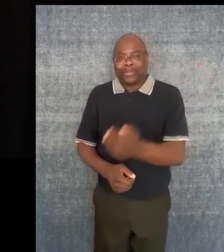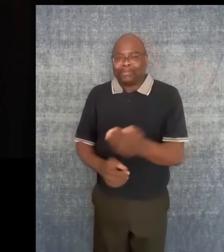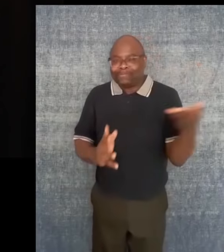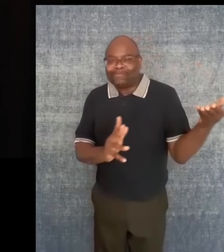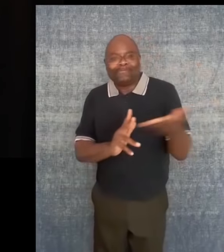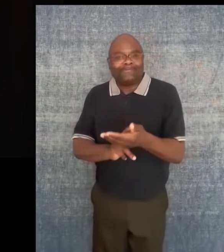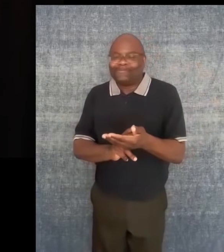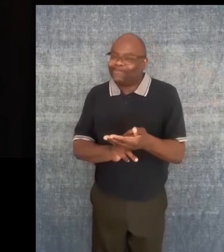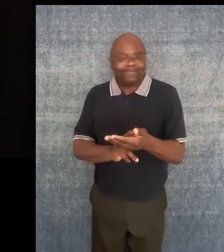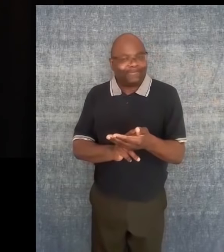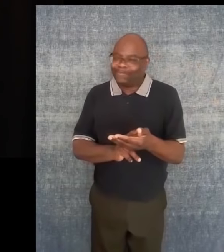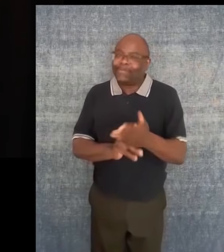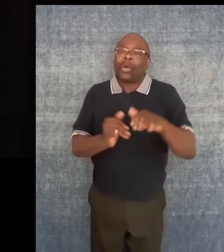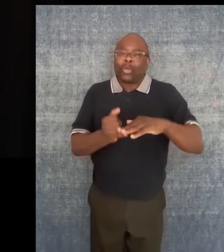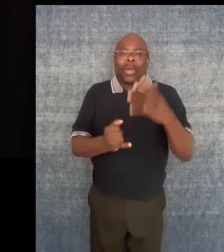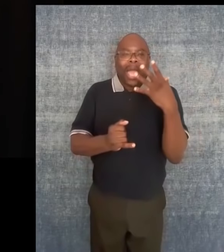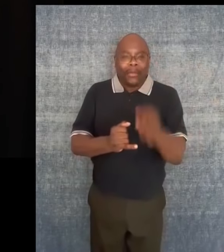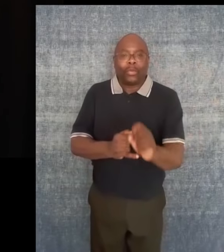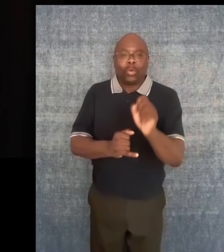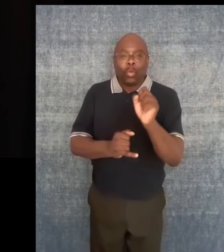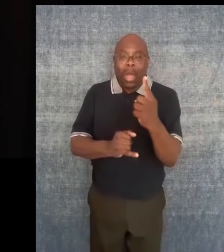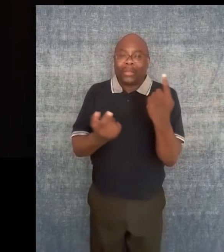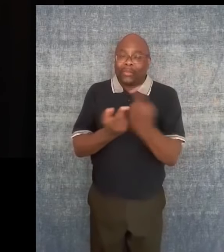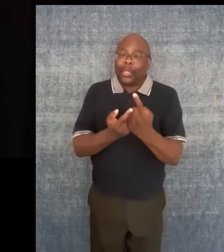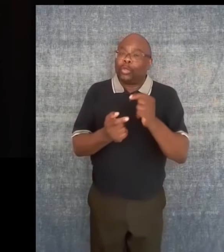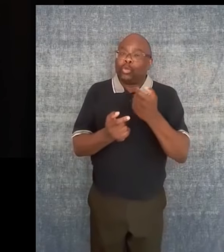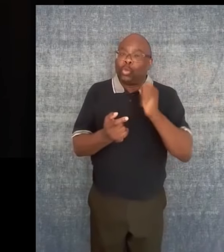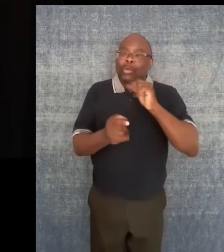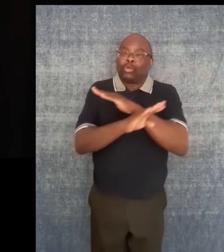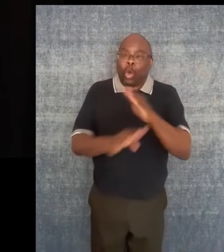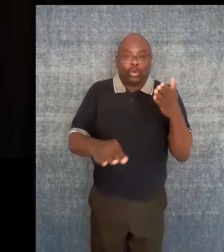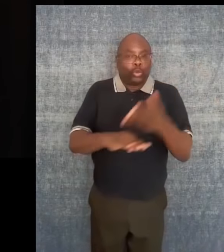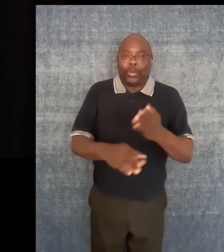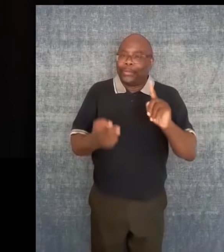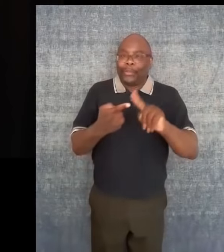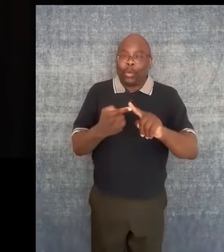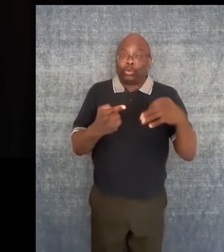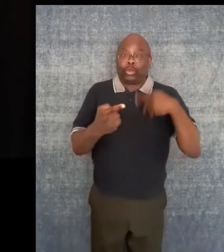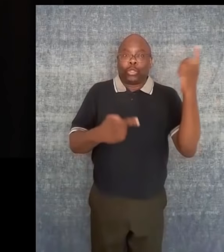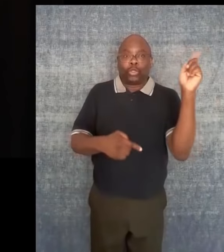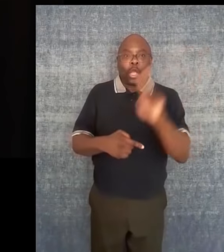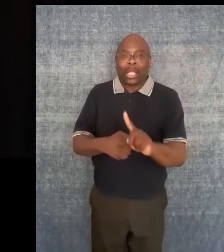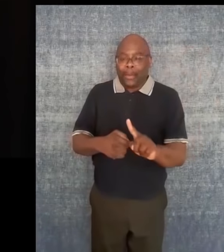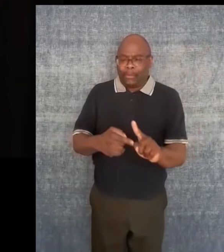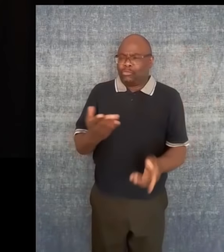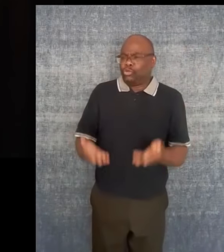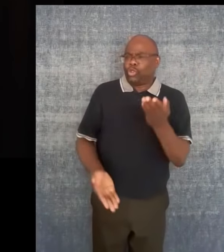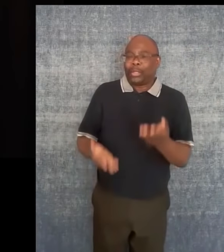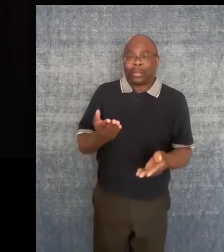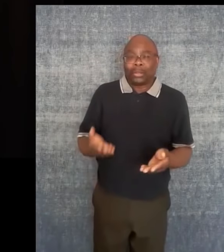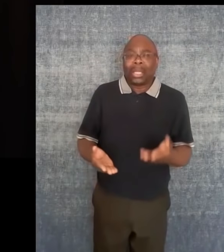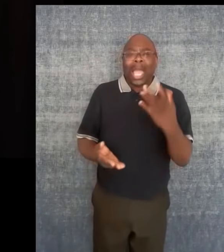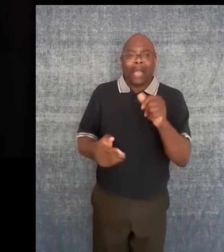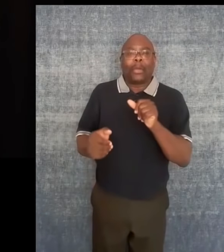to. So that's the one thing he won't do until he has to. He won't come in and just judge the earth. And he